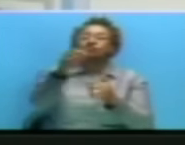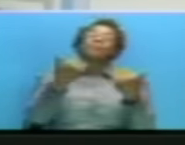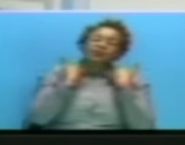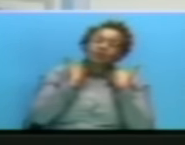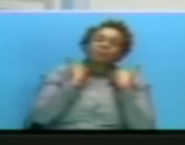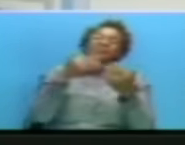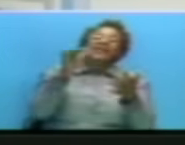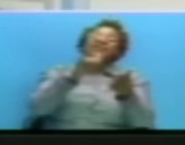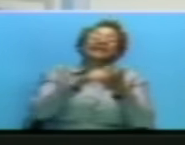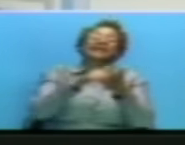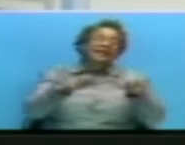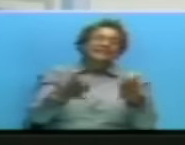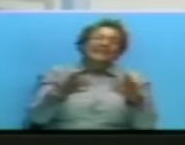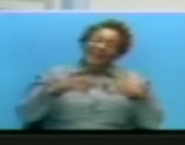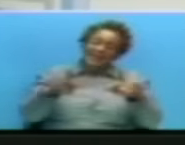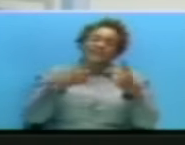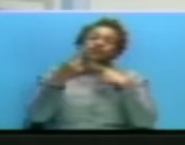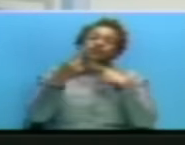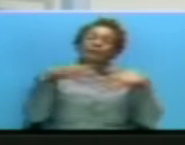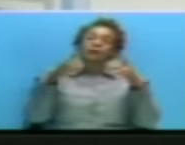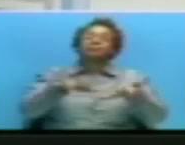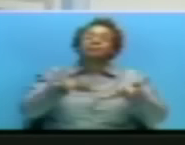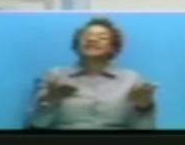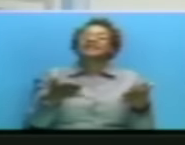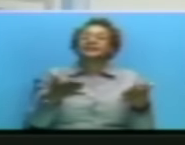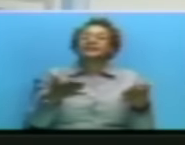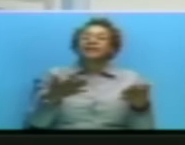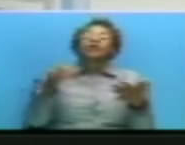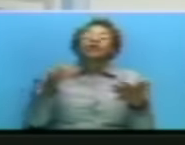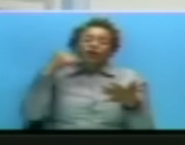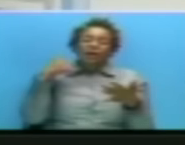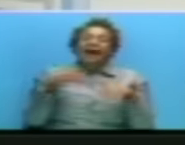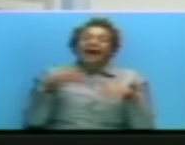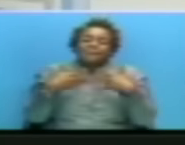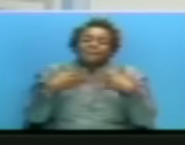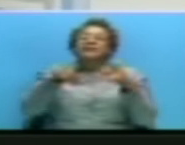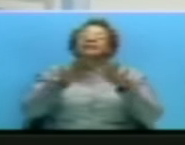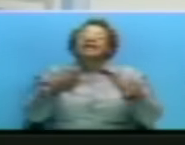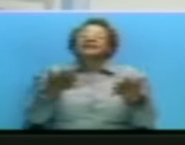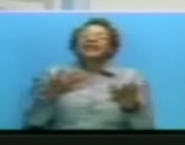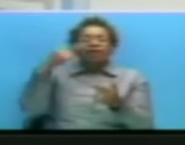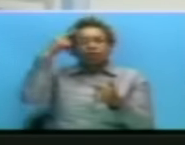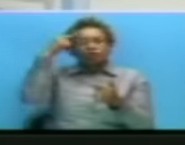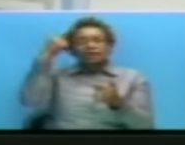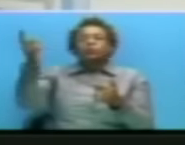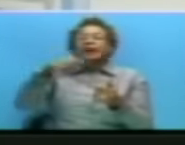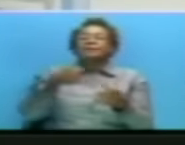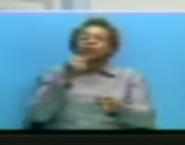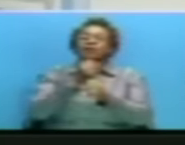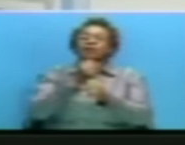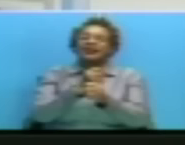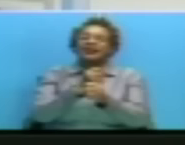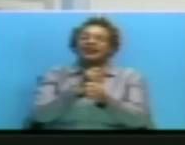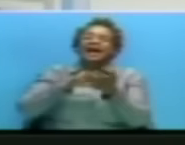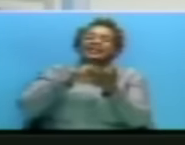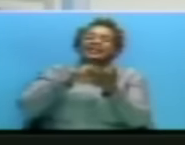instance, that party. Let's deal with this party. Yes. That was brought to, actually, you called me about this. Yes. So I thought I was coming to deal, and I sent